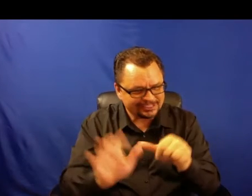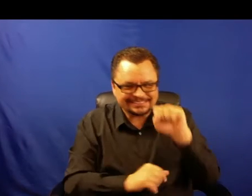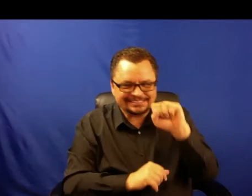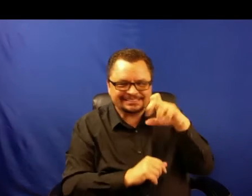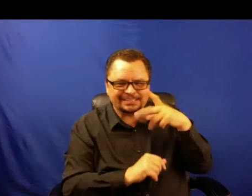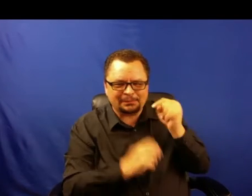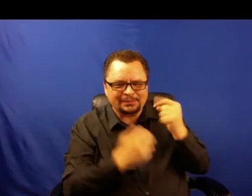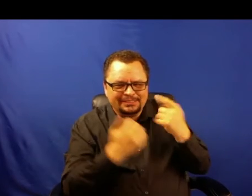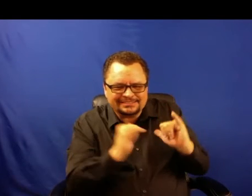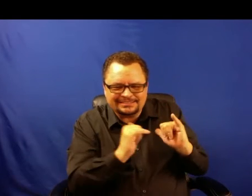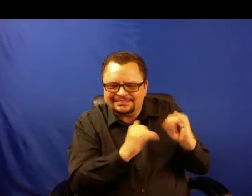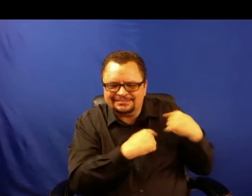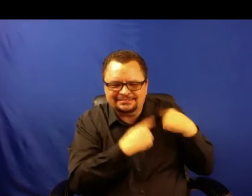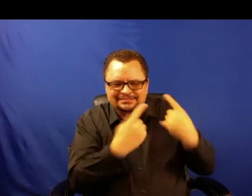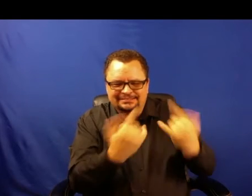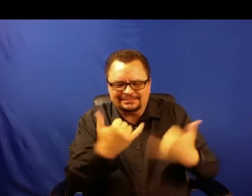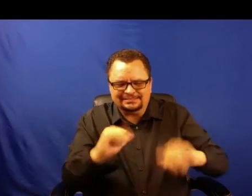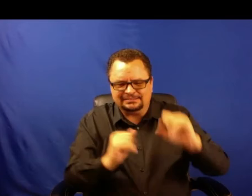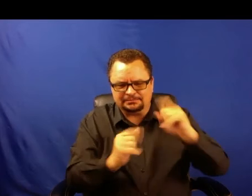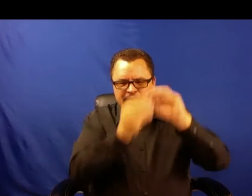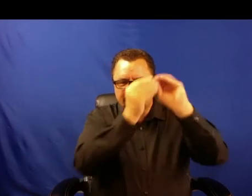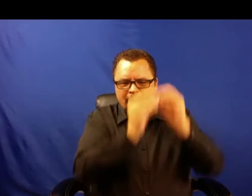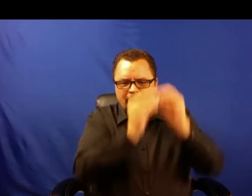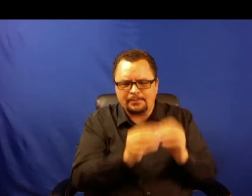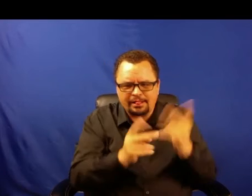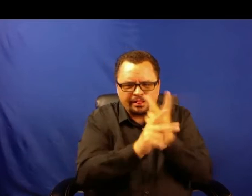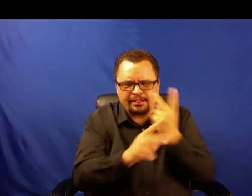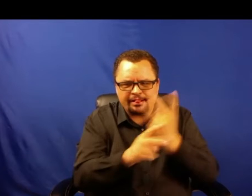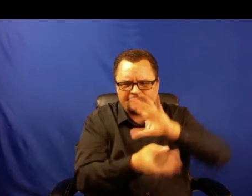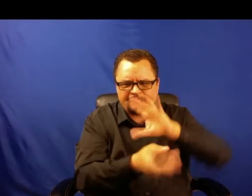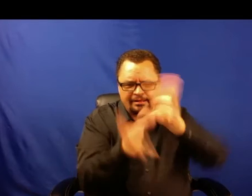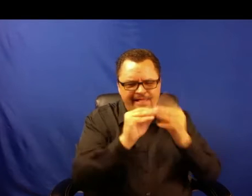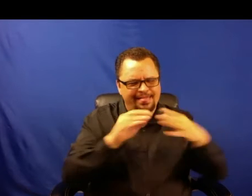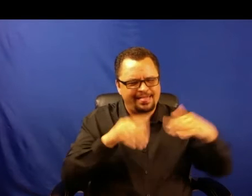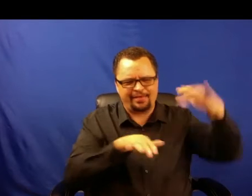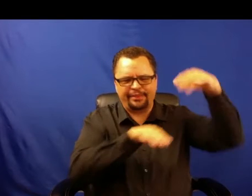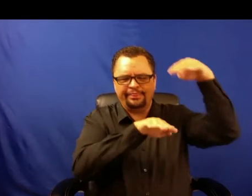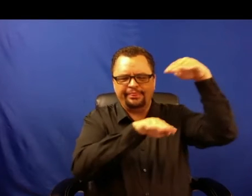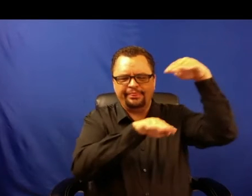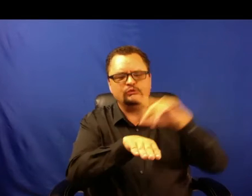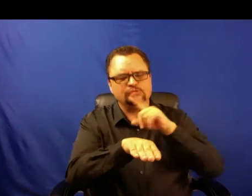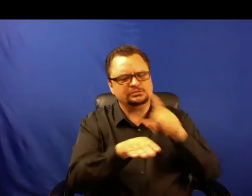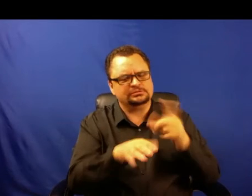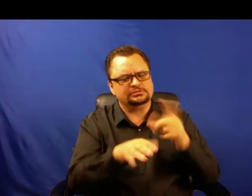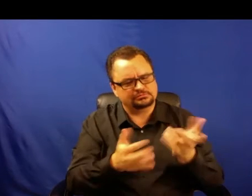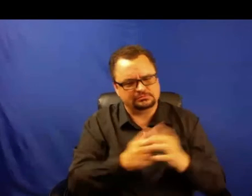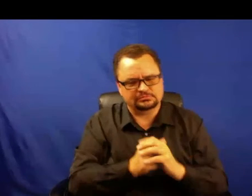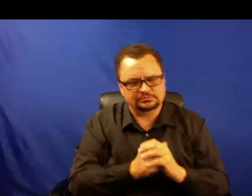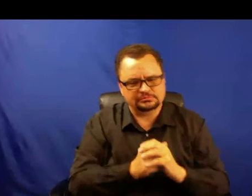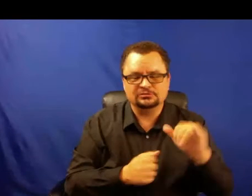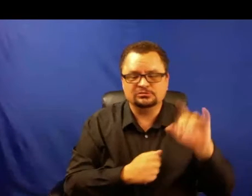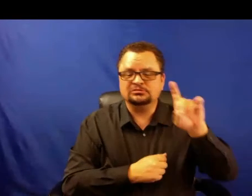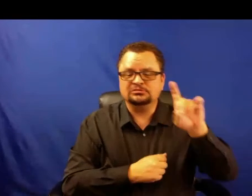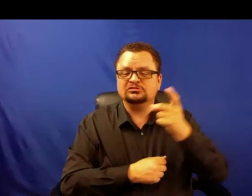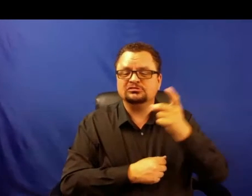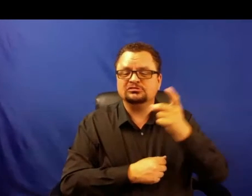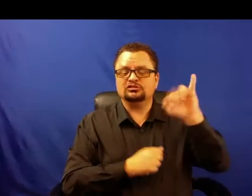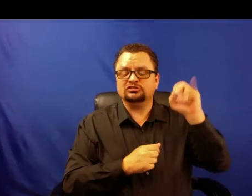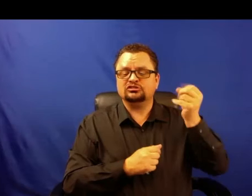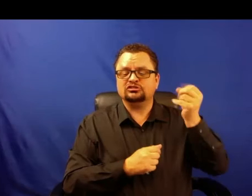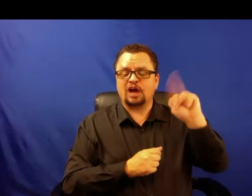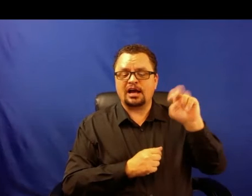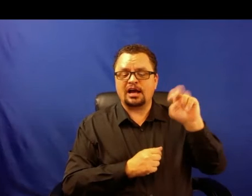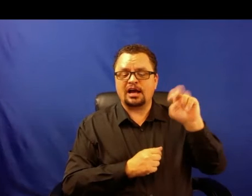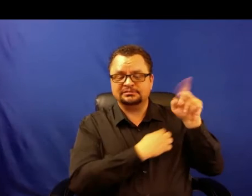And with that, I'll pass it on to Dr. Johnson. I have a question for you, Claudia, if I can.